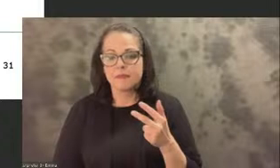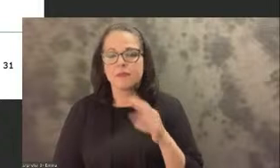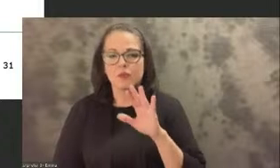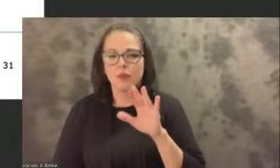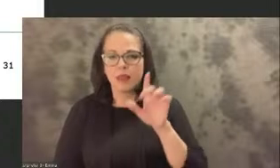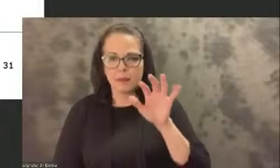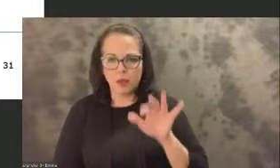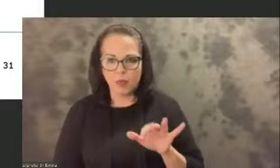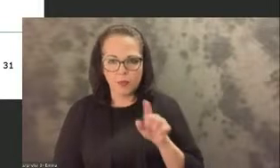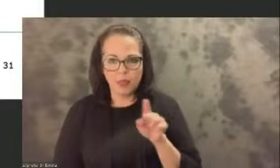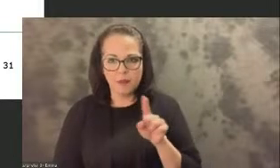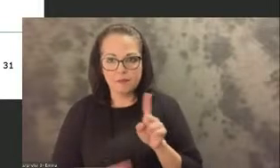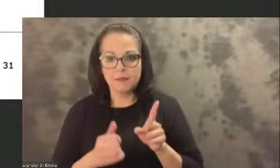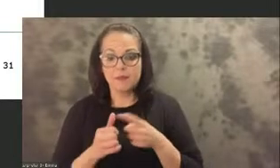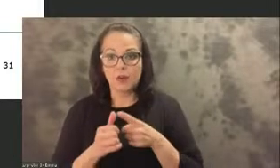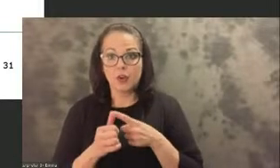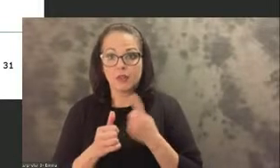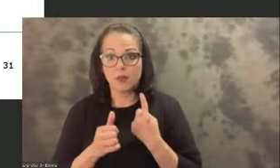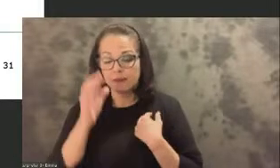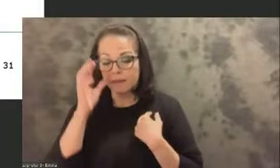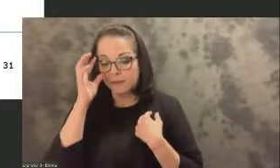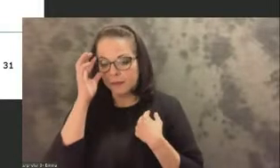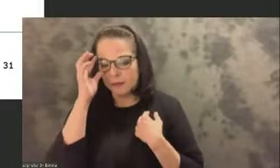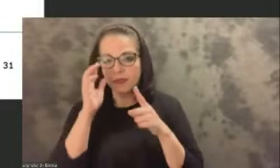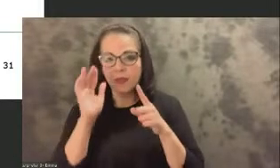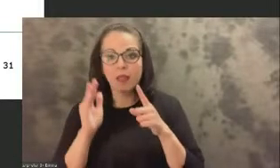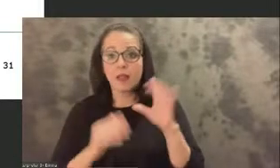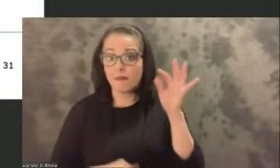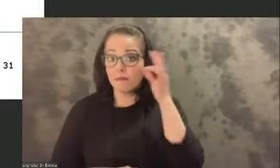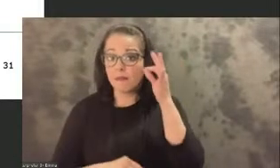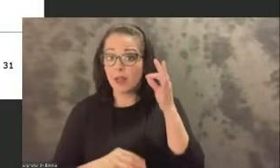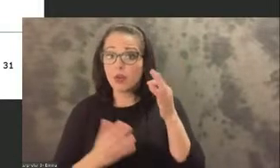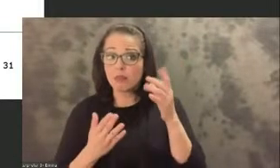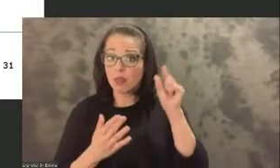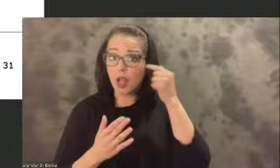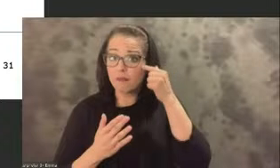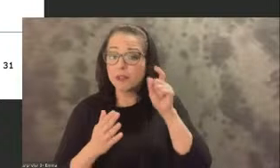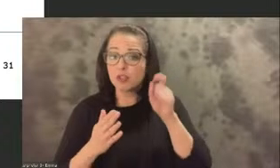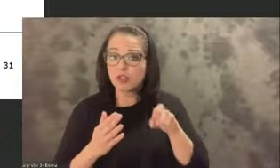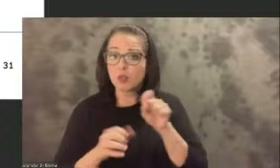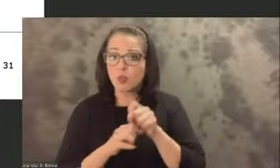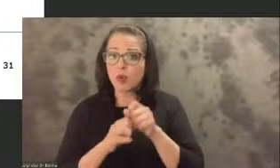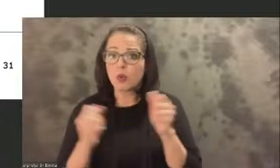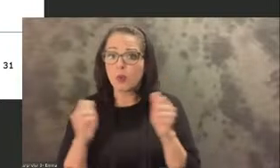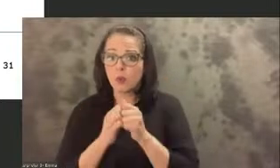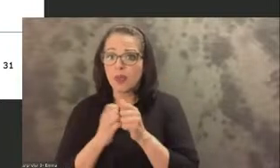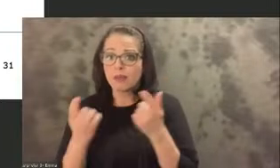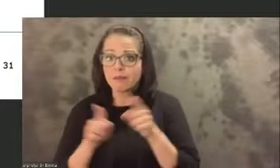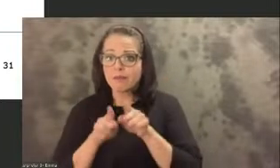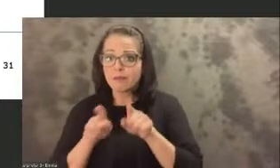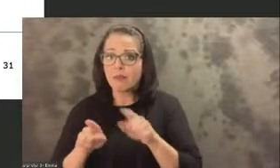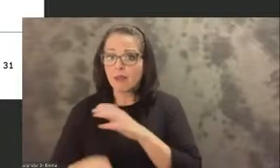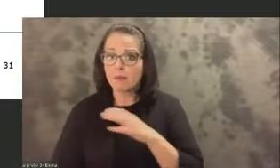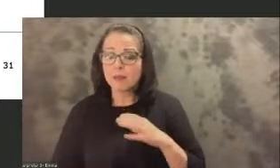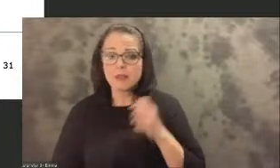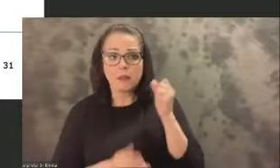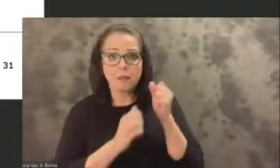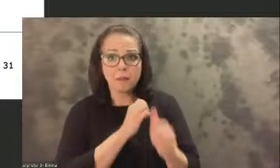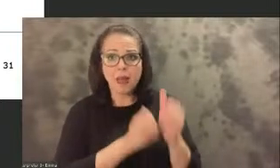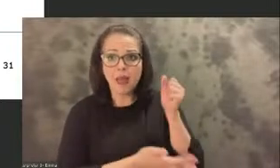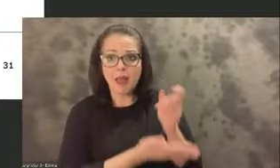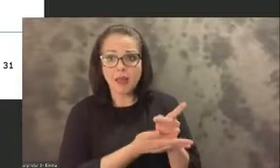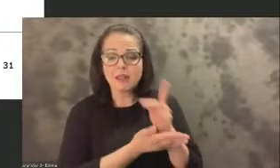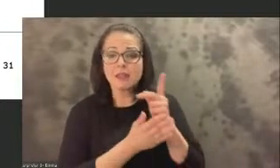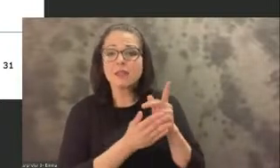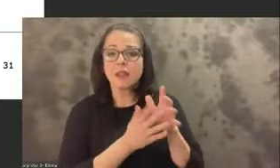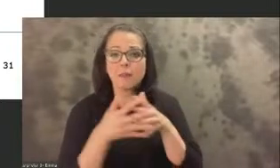them. So the first is that the federal government should work with Congress to pass the American Families Plan to